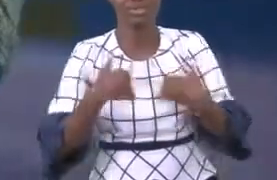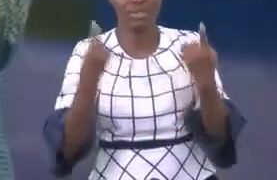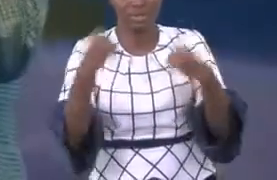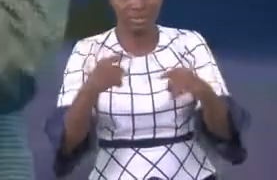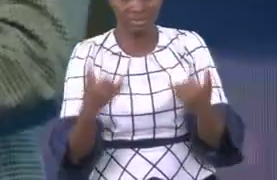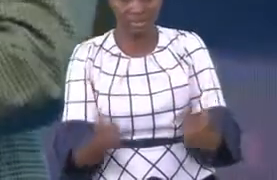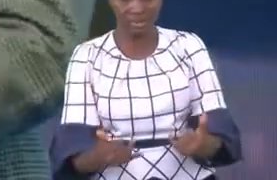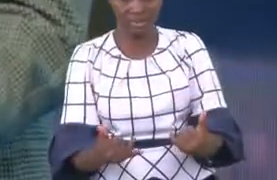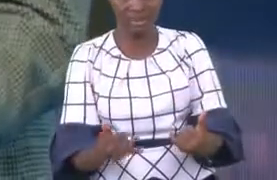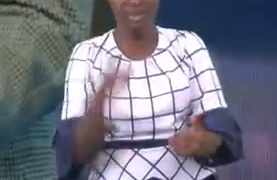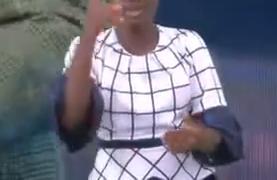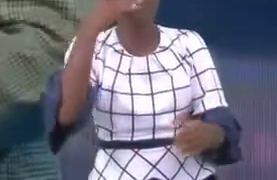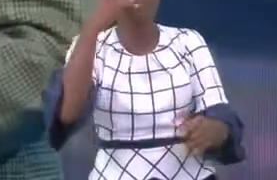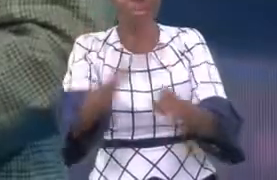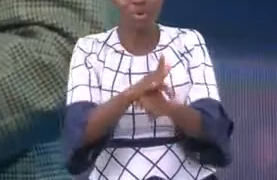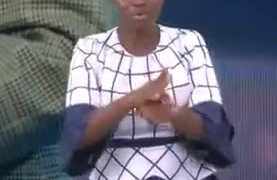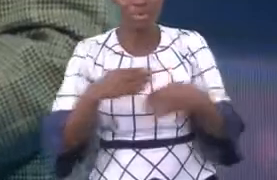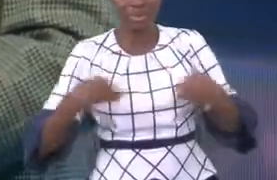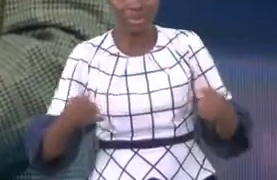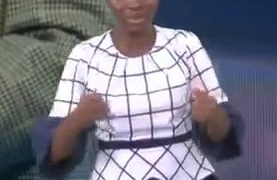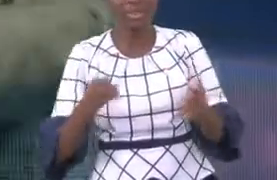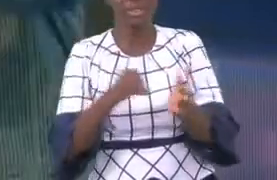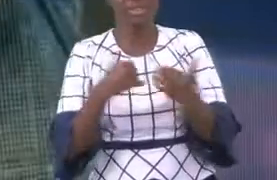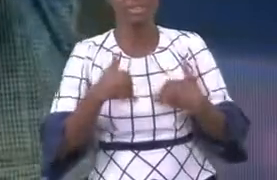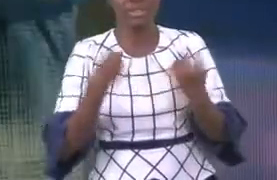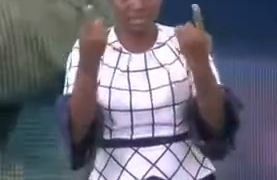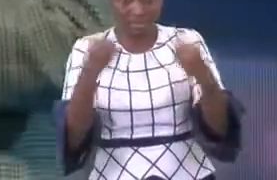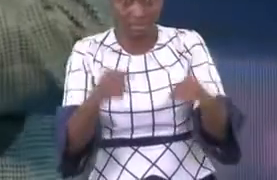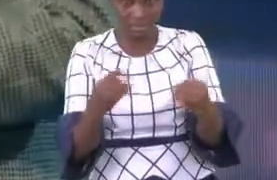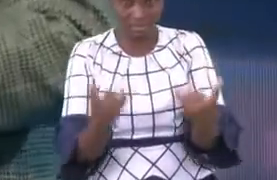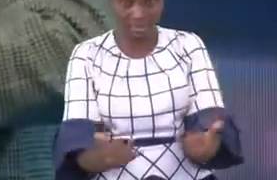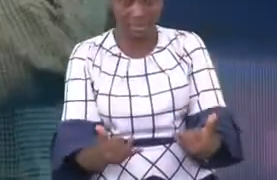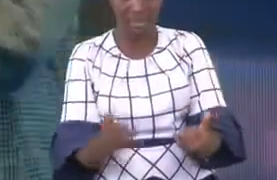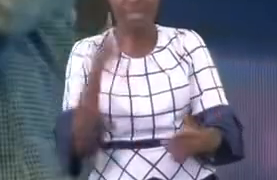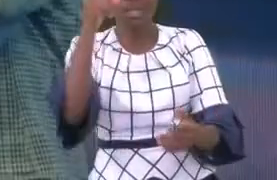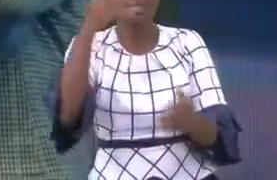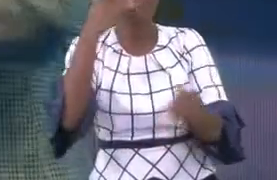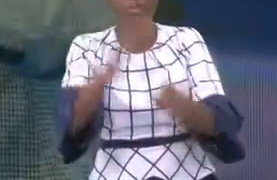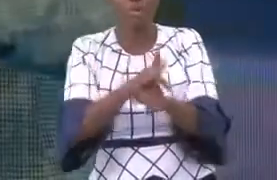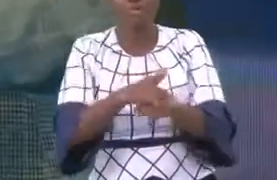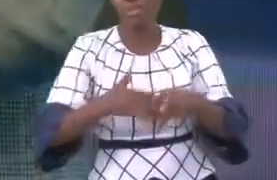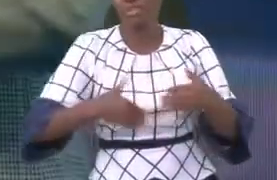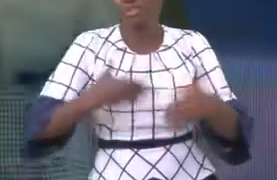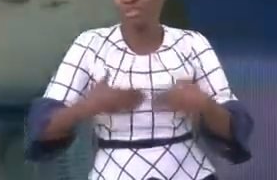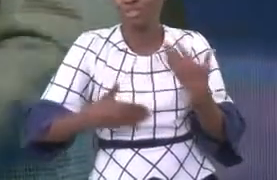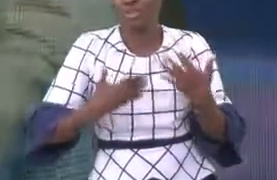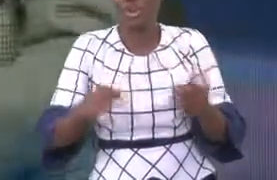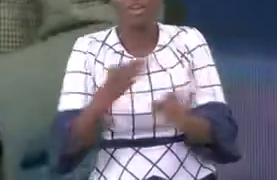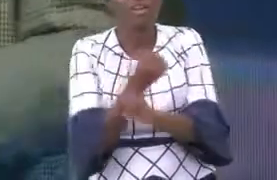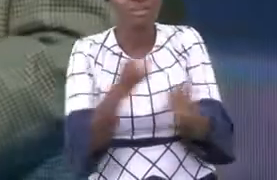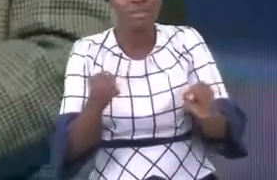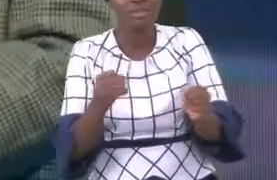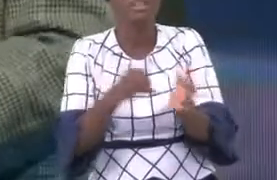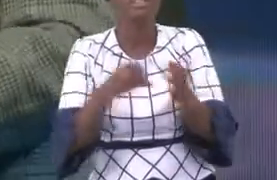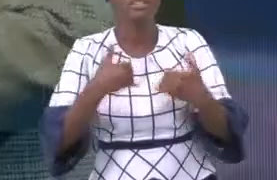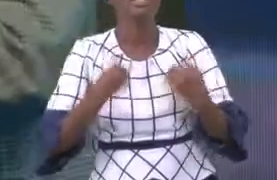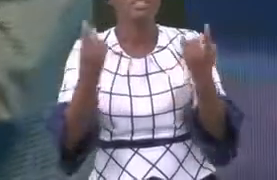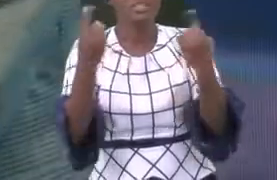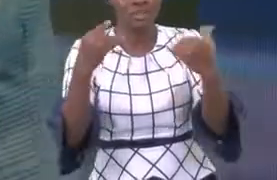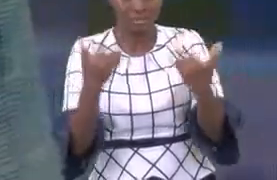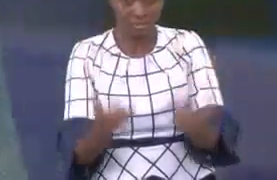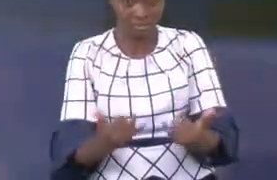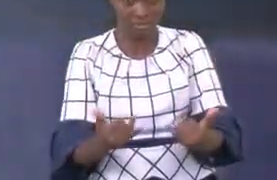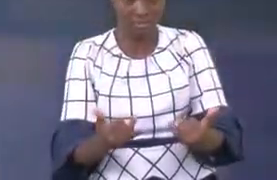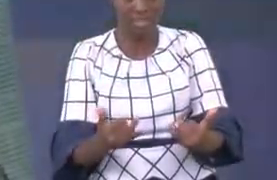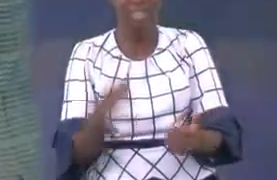the joy of salvation, the day has come. He promised redemption, forgiveness, the day